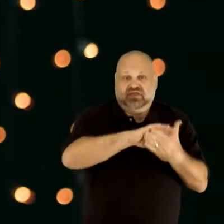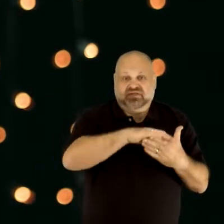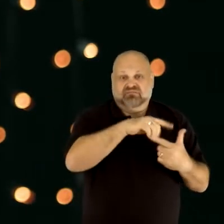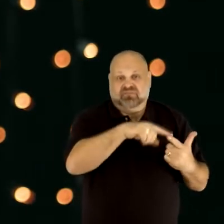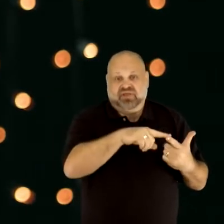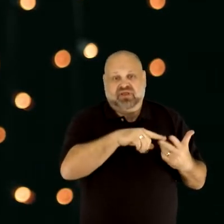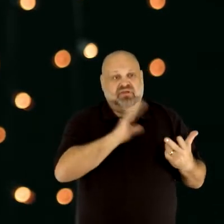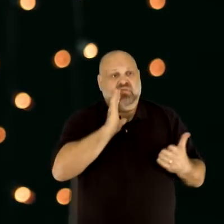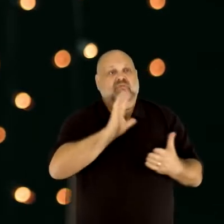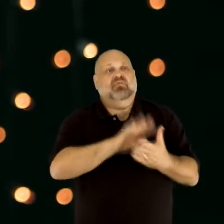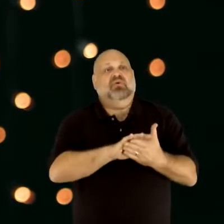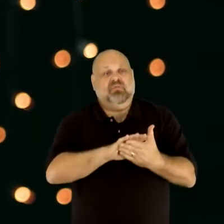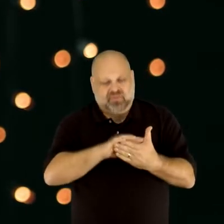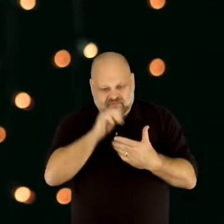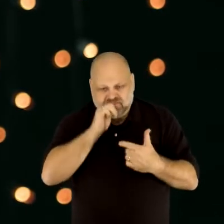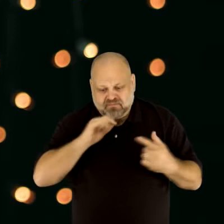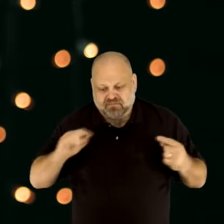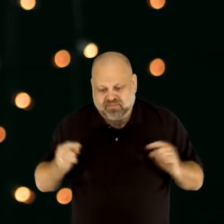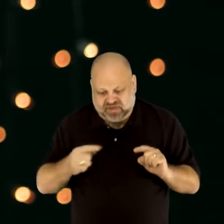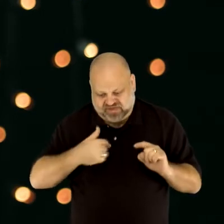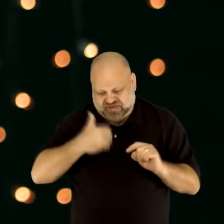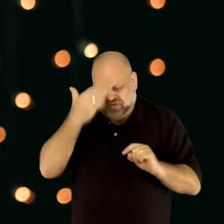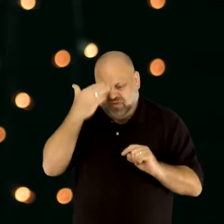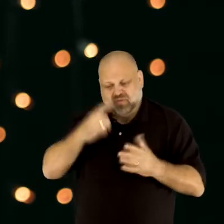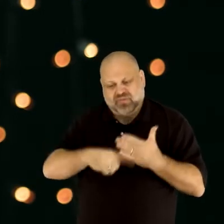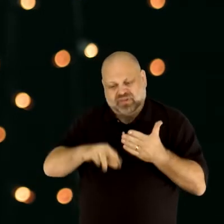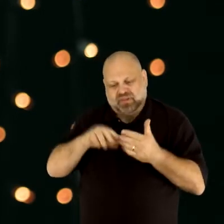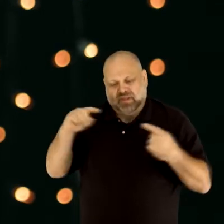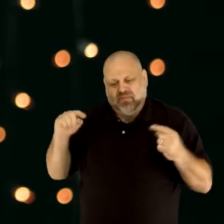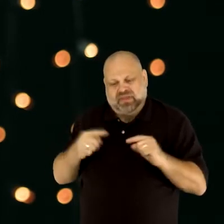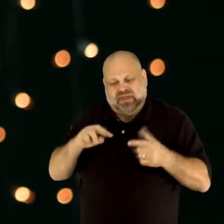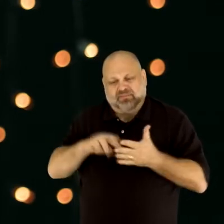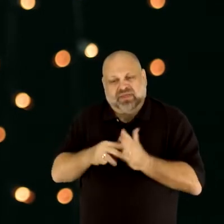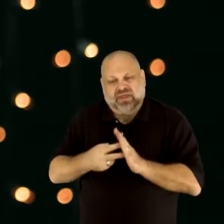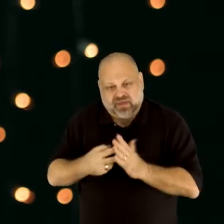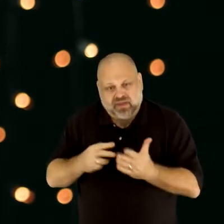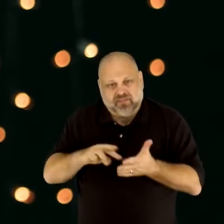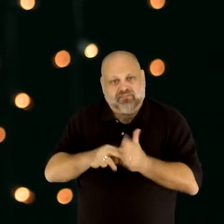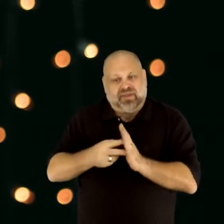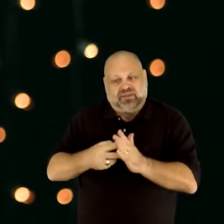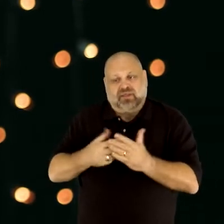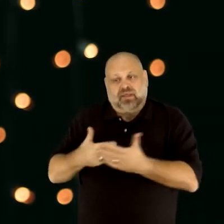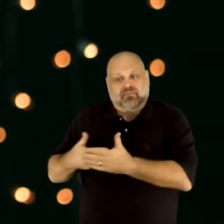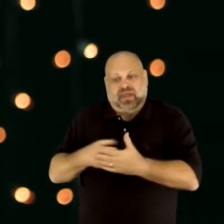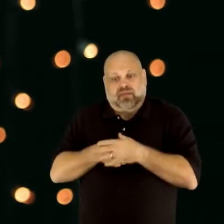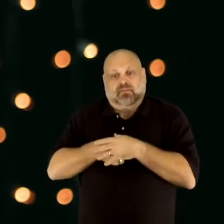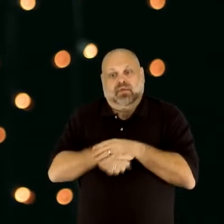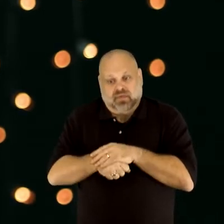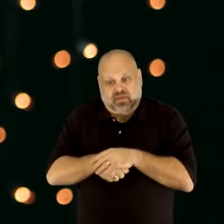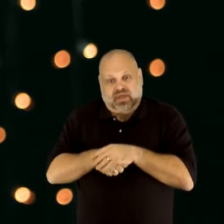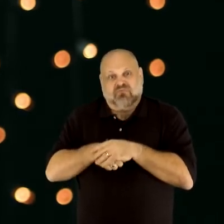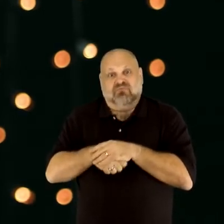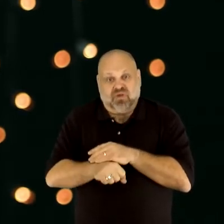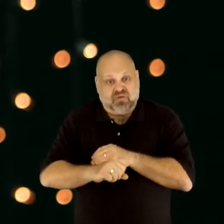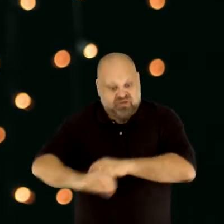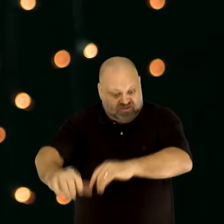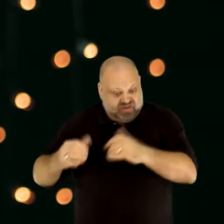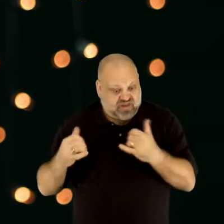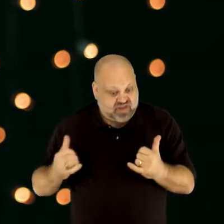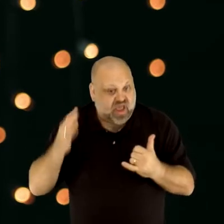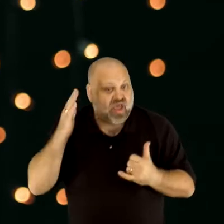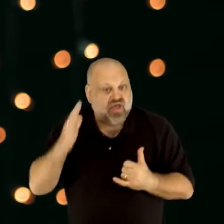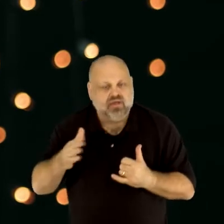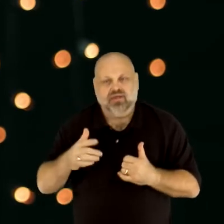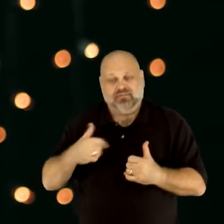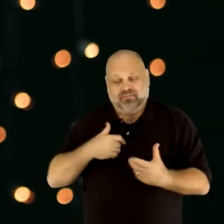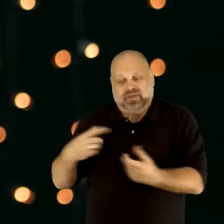husband, and this woman in pain, and I knew what that pain meant. It meant that baby was coming, and it was coming now.